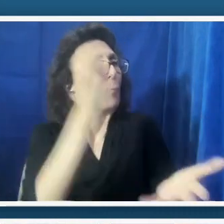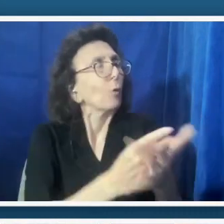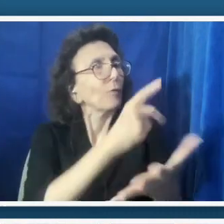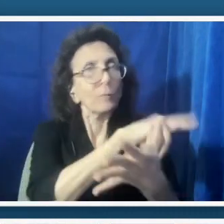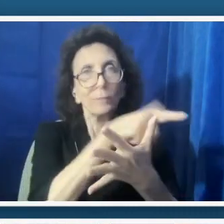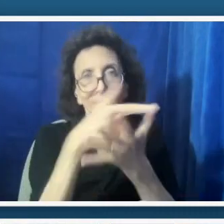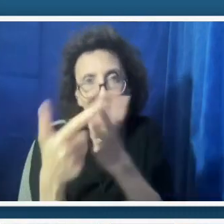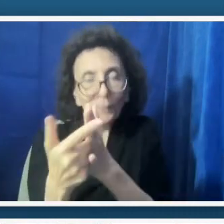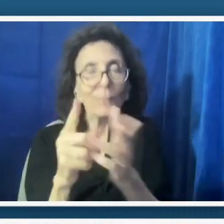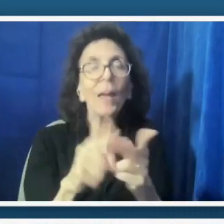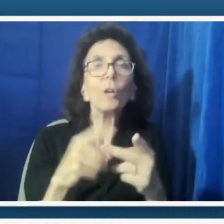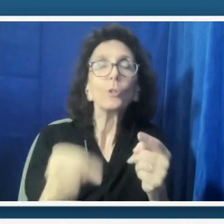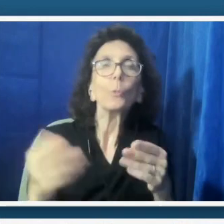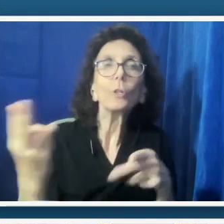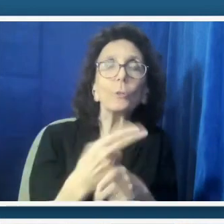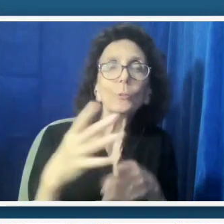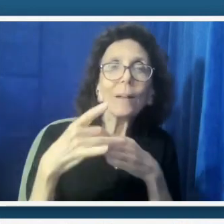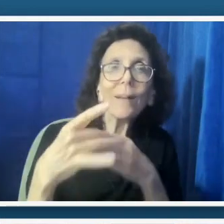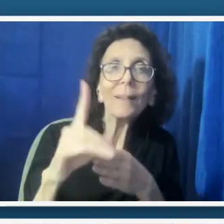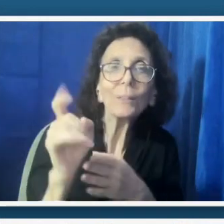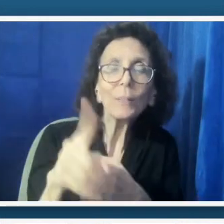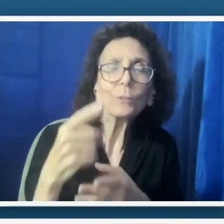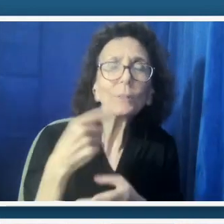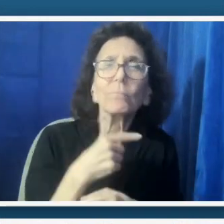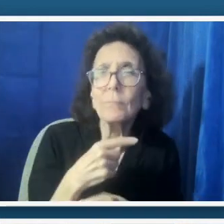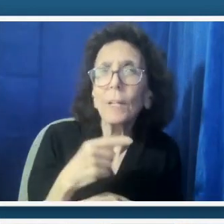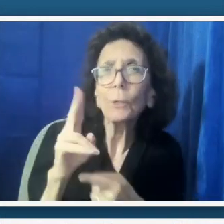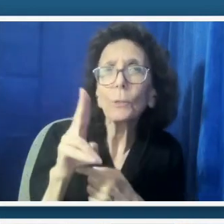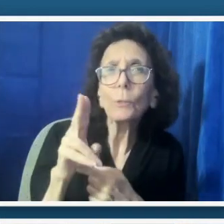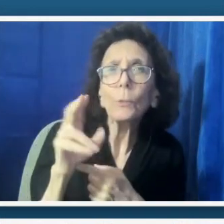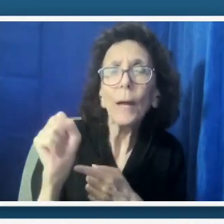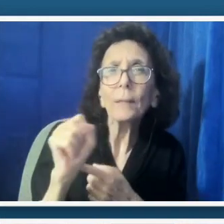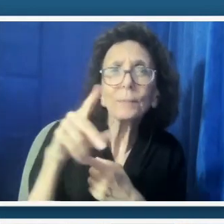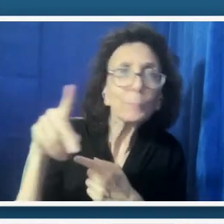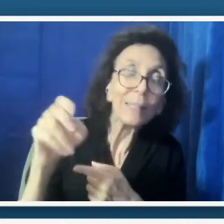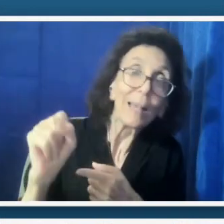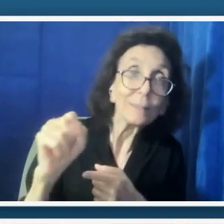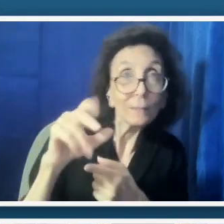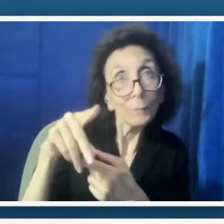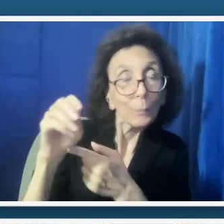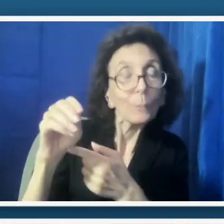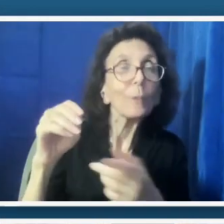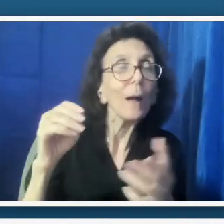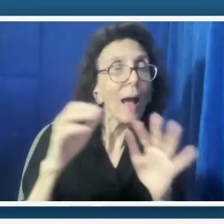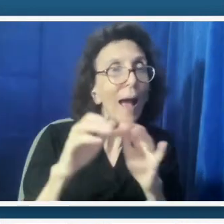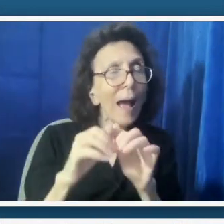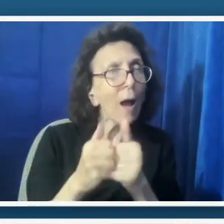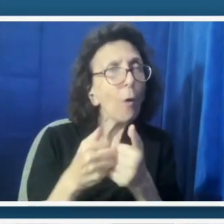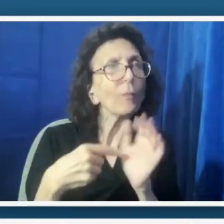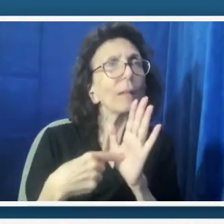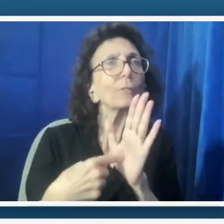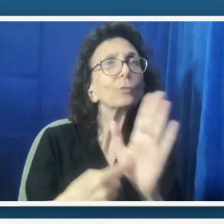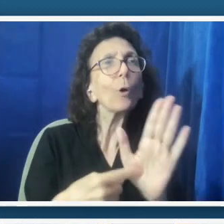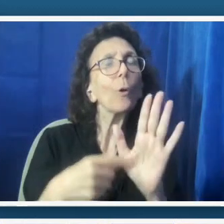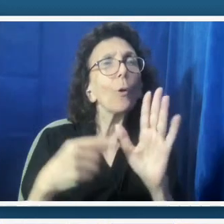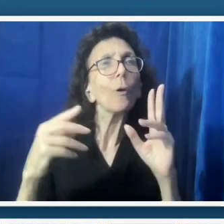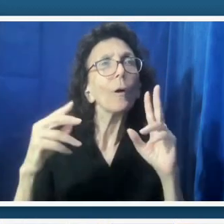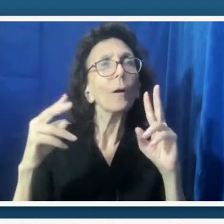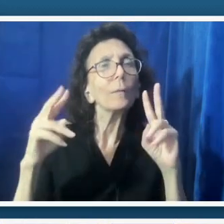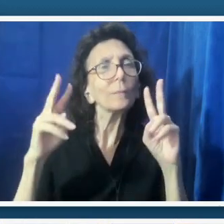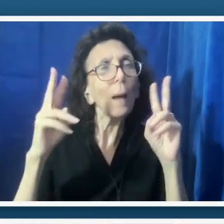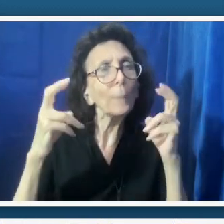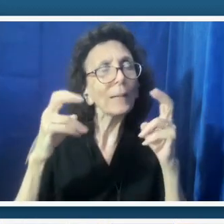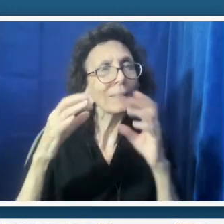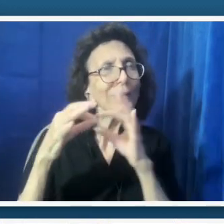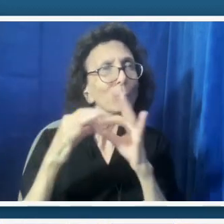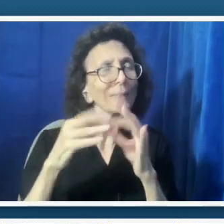to examine how the United States Postal Service, or the USPS, portray complicated topics on stamps,